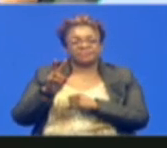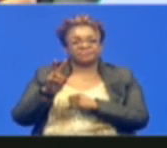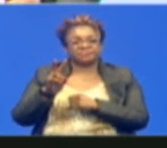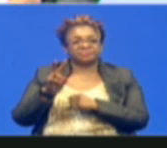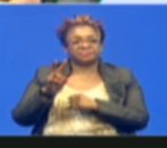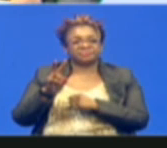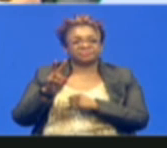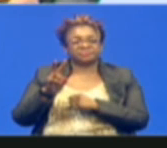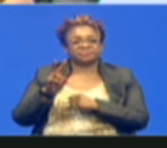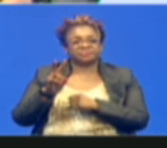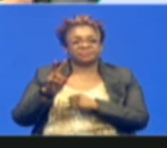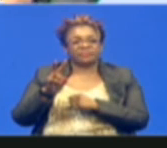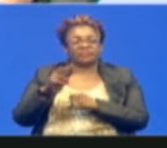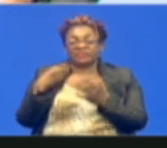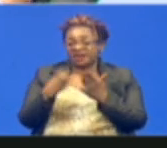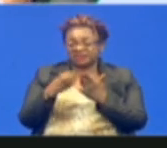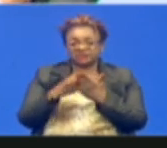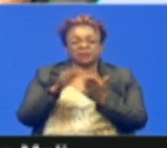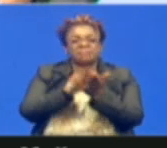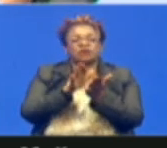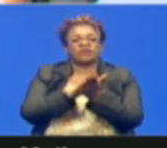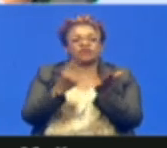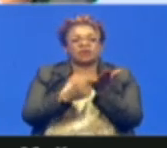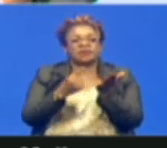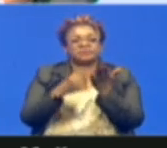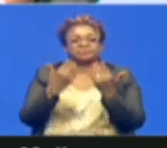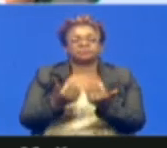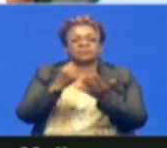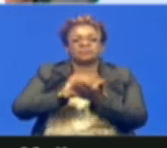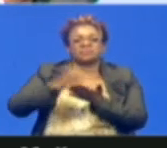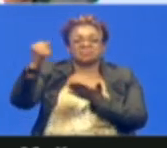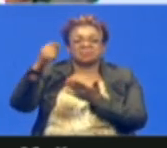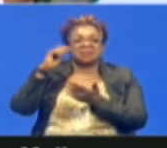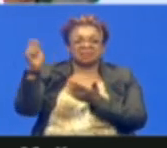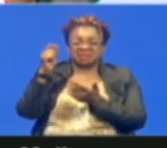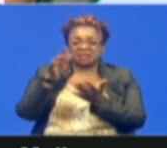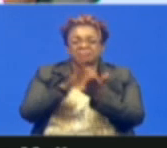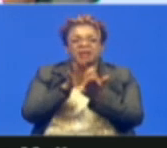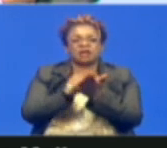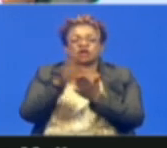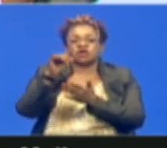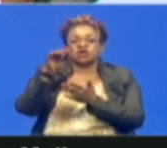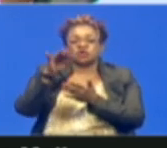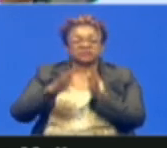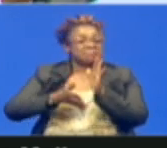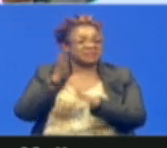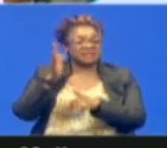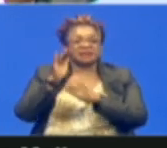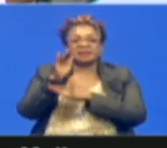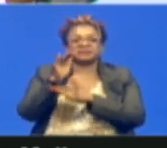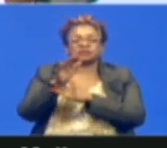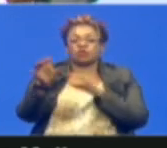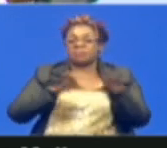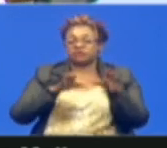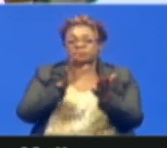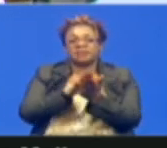And back to the currency conversation, the Bank of Uganda has suspended the exchange of the Kenyan banknotes in the country with immediate effect and asked commercial banks